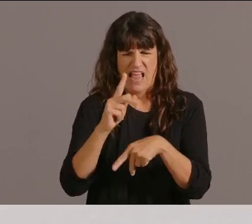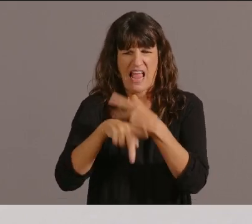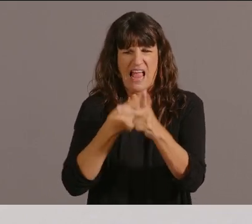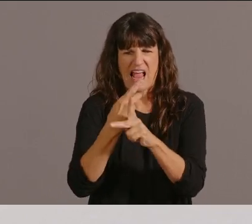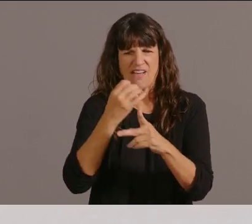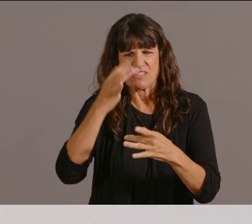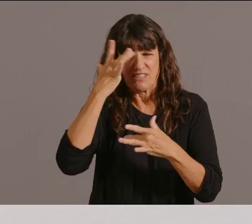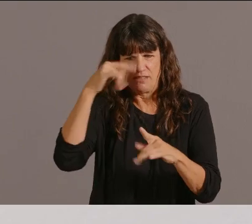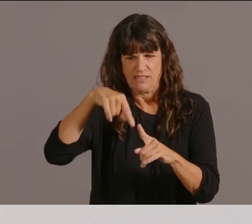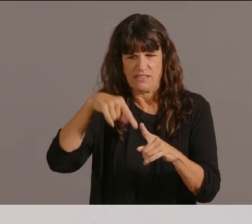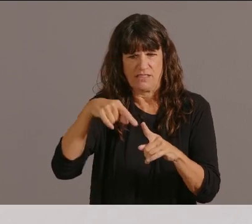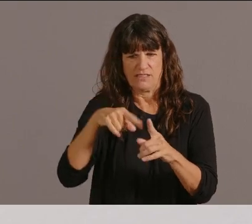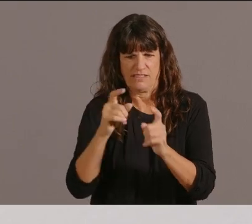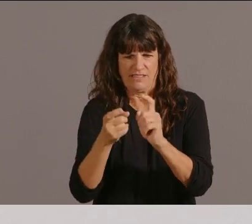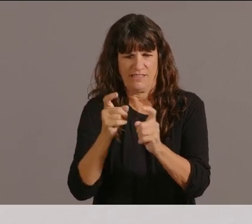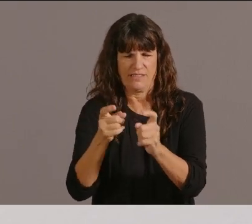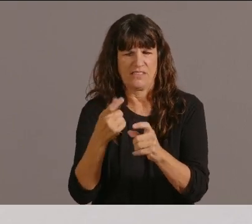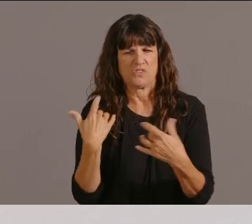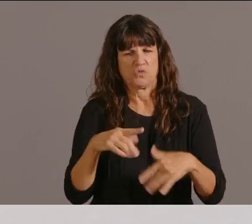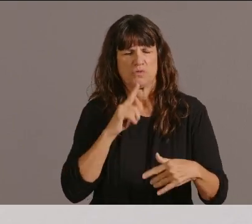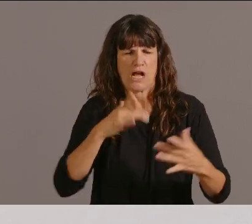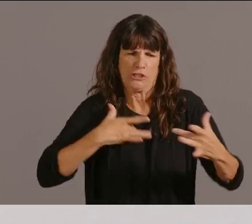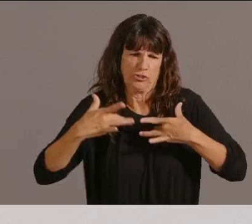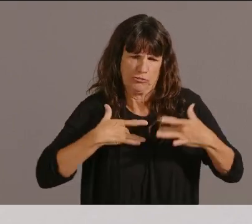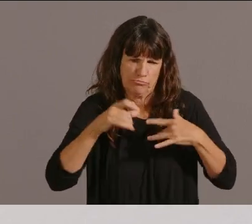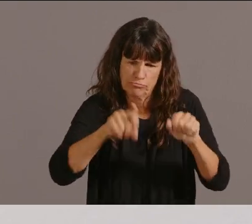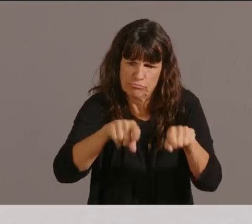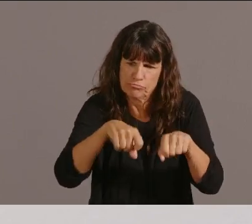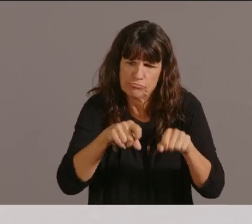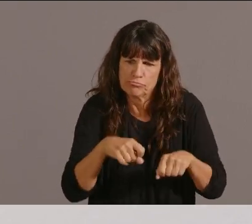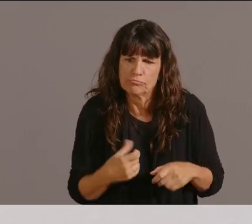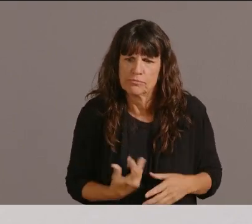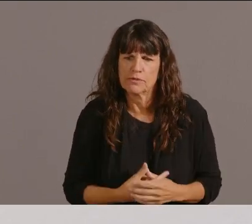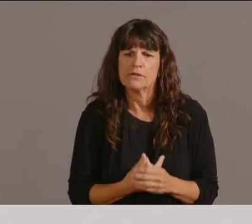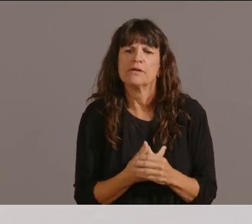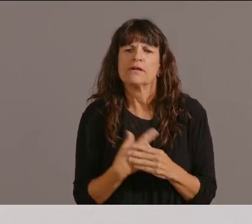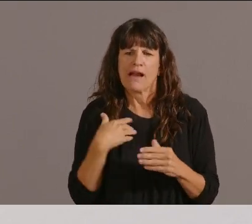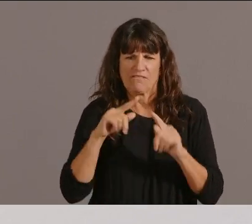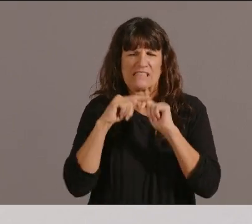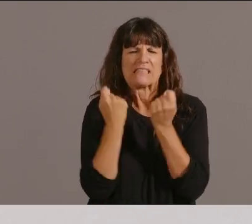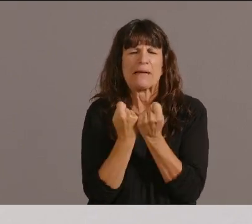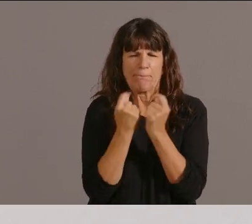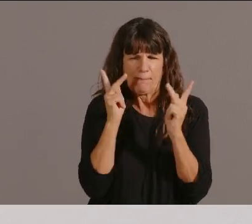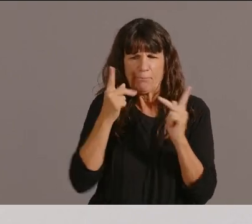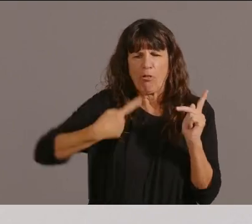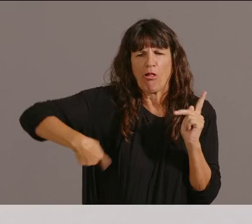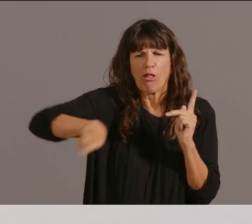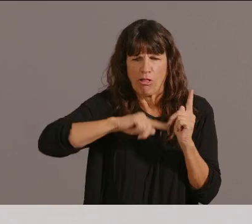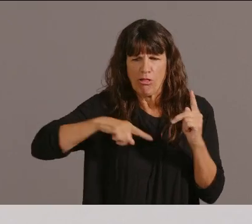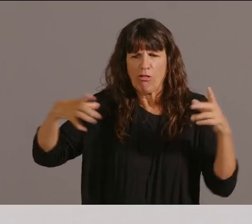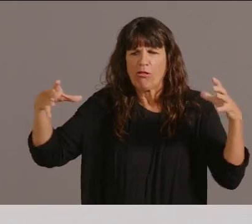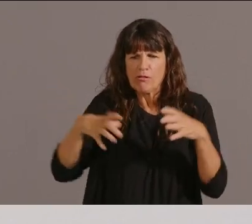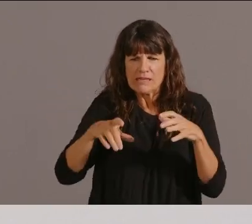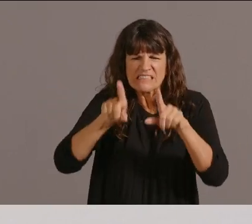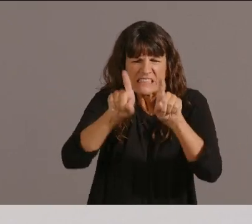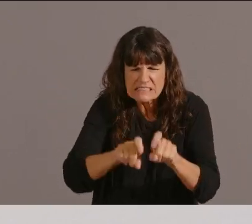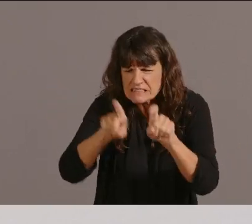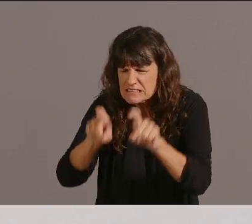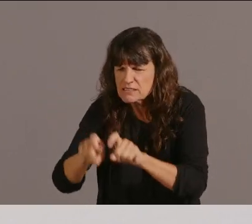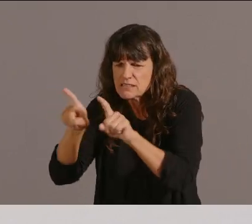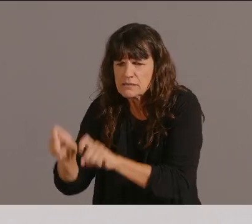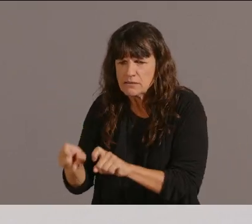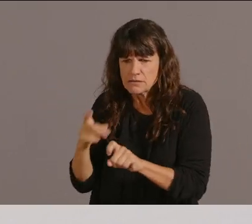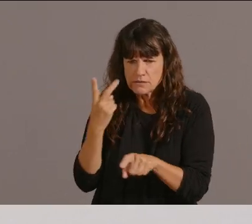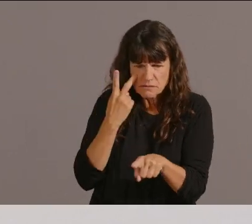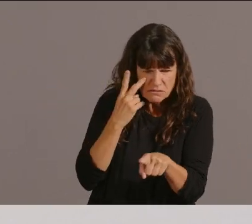teams that are doing sequencing of random selections of strains, as well as if we know that anybody's had a history